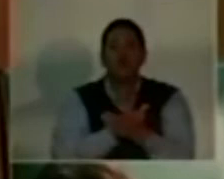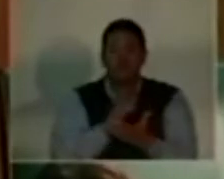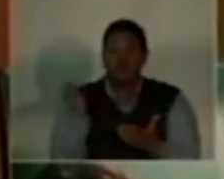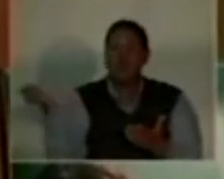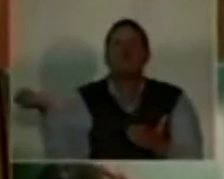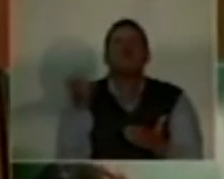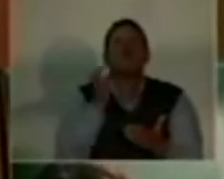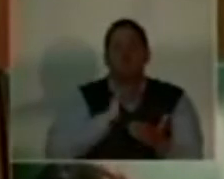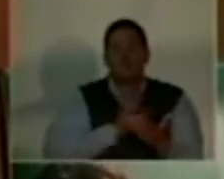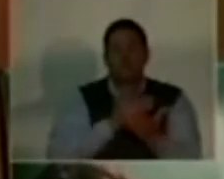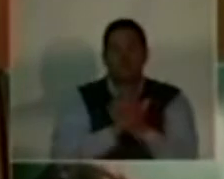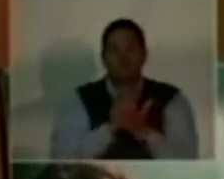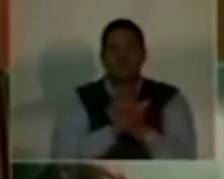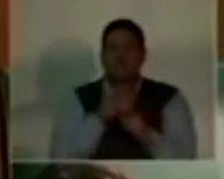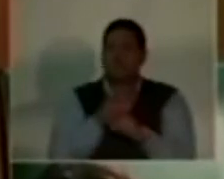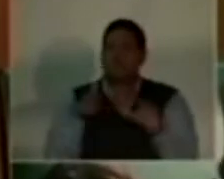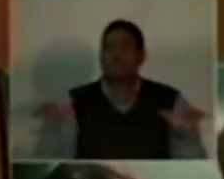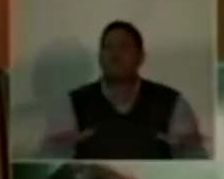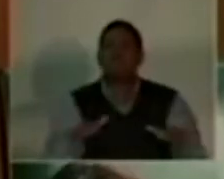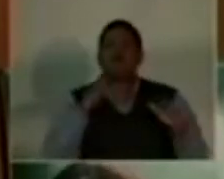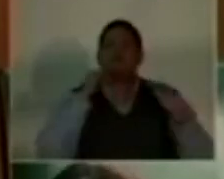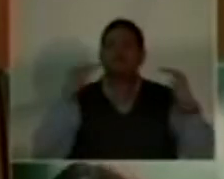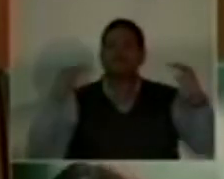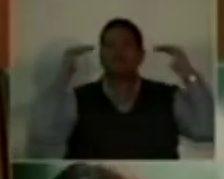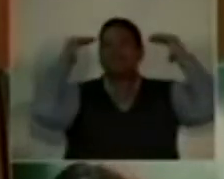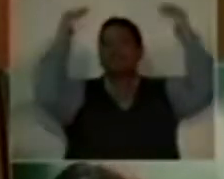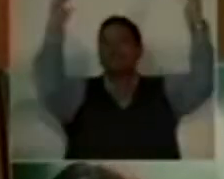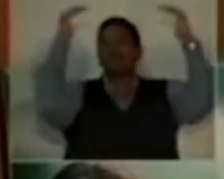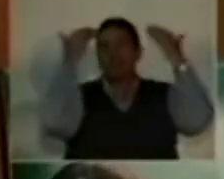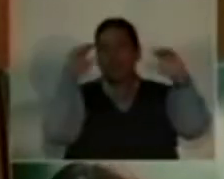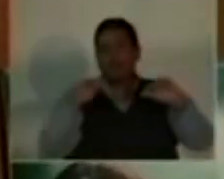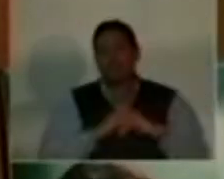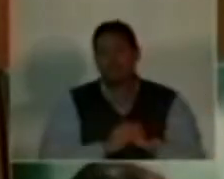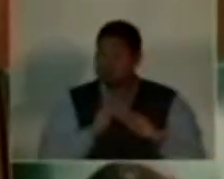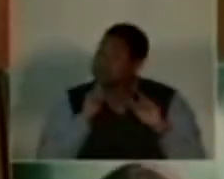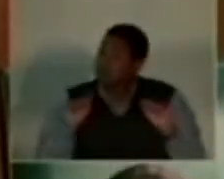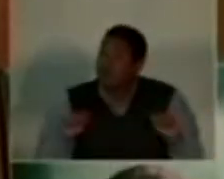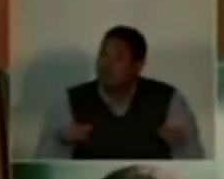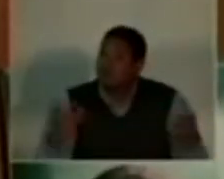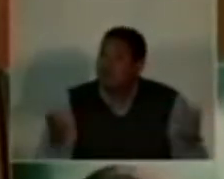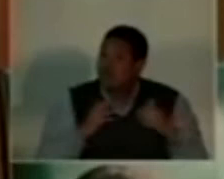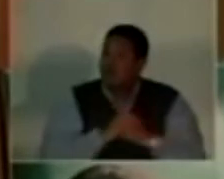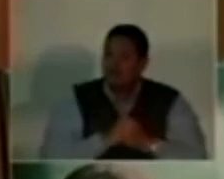all our schools are performing at the highest standards. And it is possible.